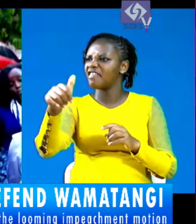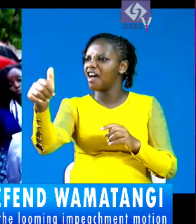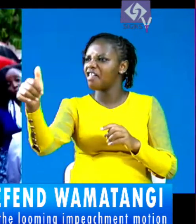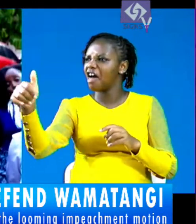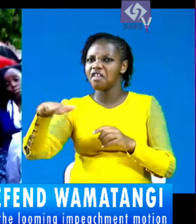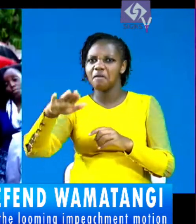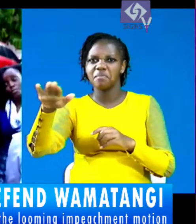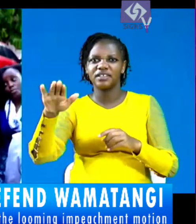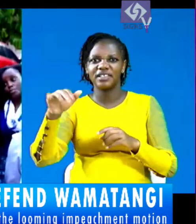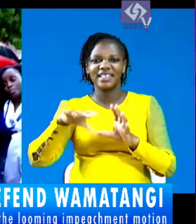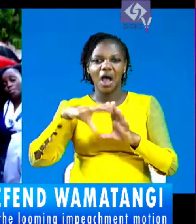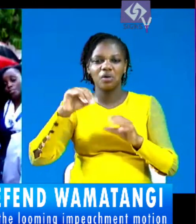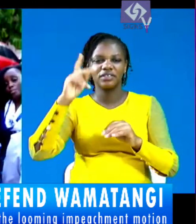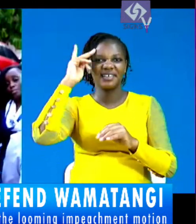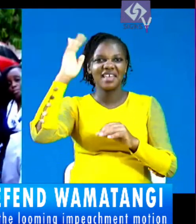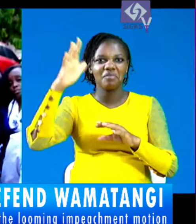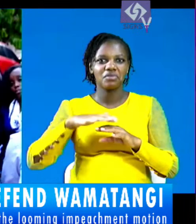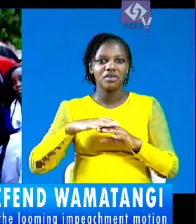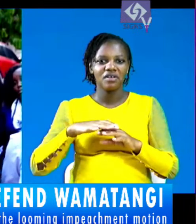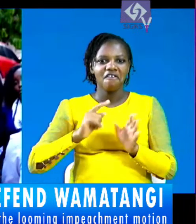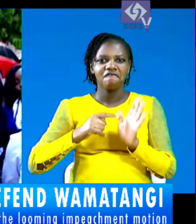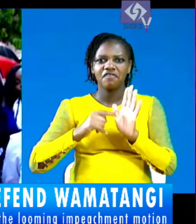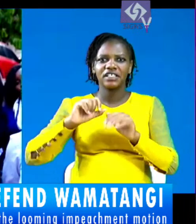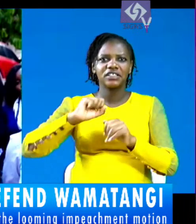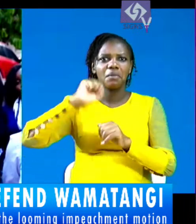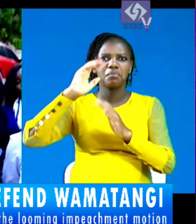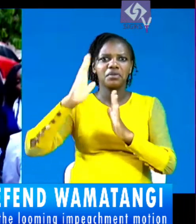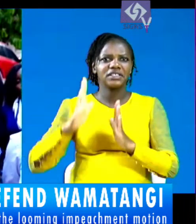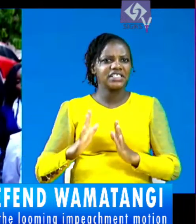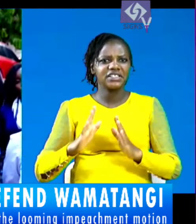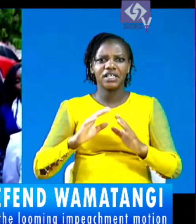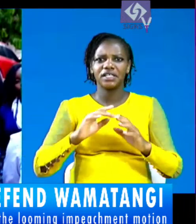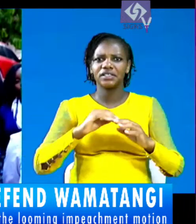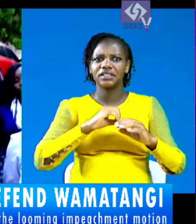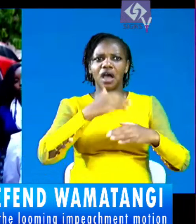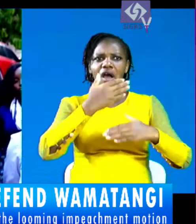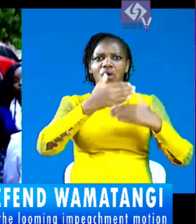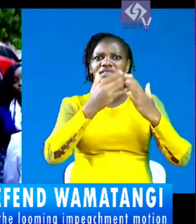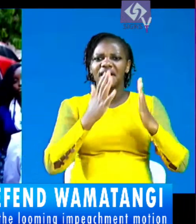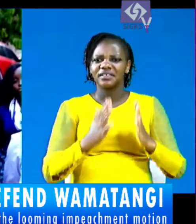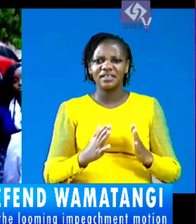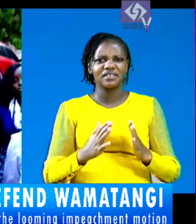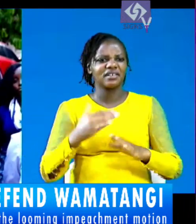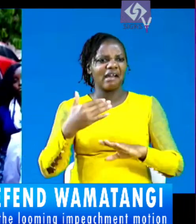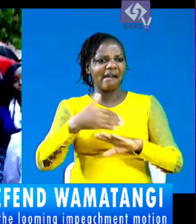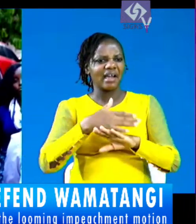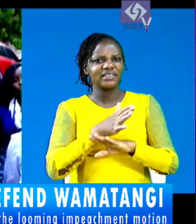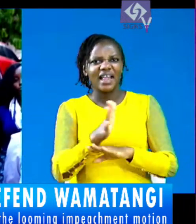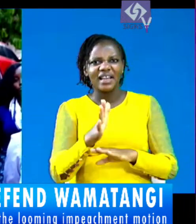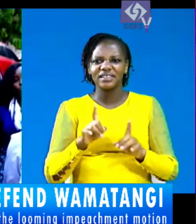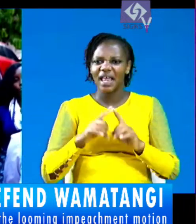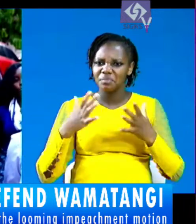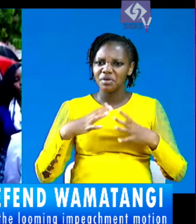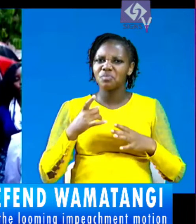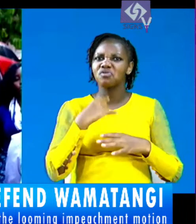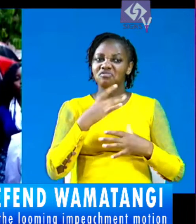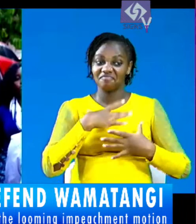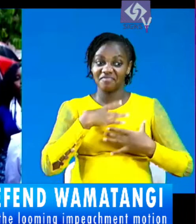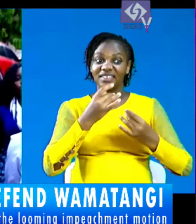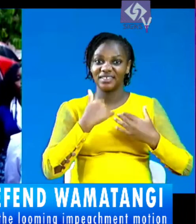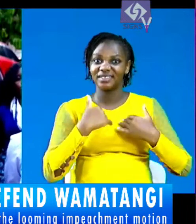quarters. We have other politicians, we have contractors, we have brokers, we have people with a lot of interest that